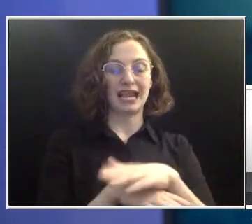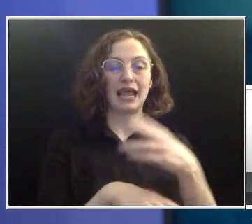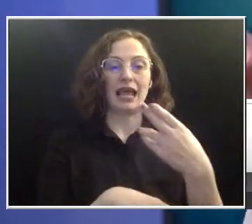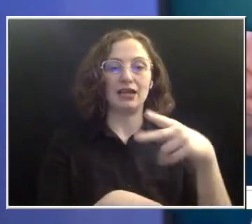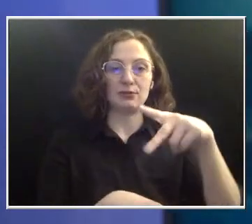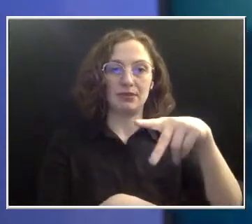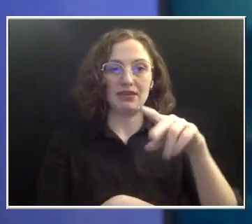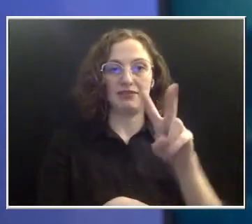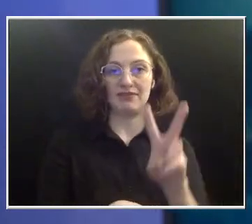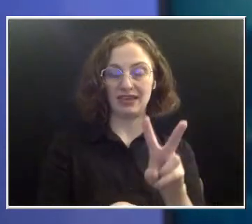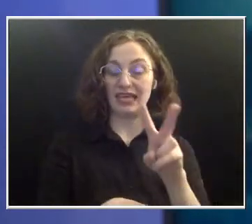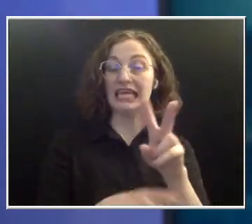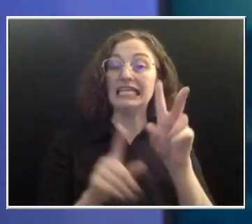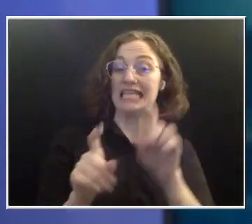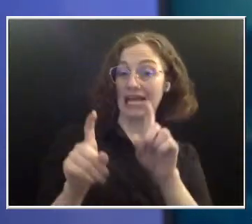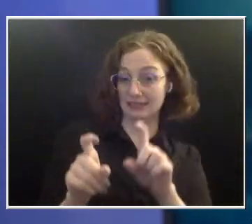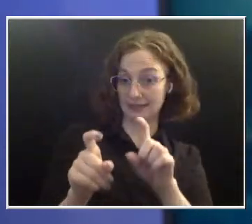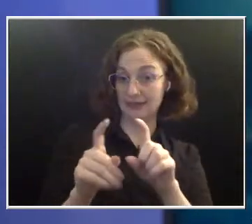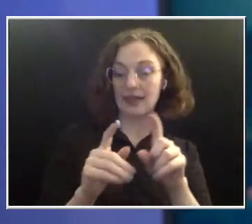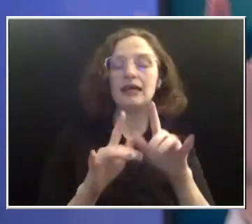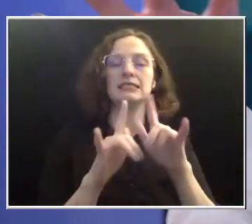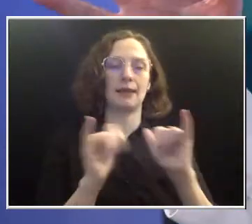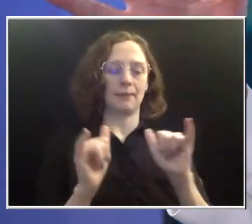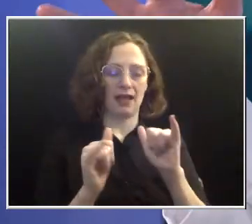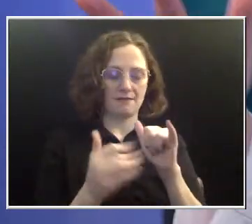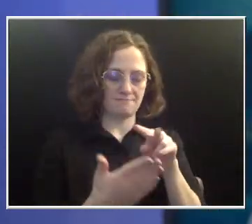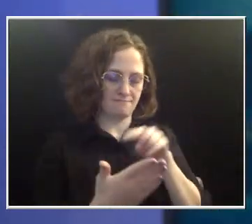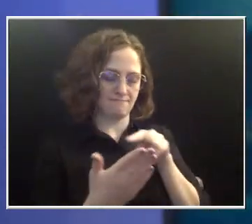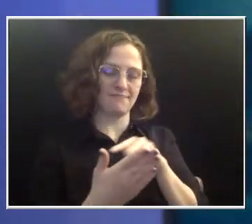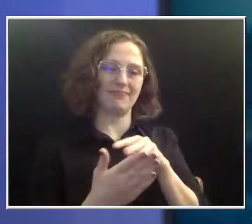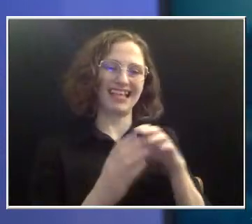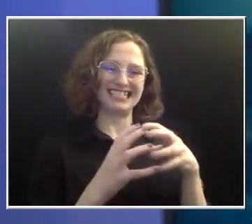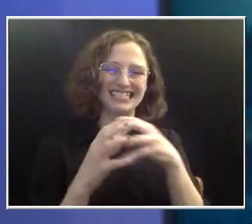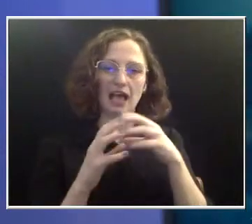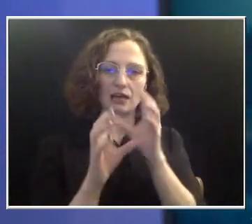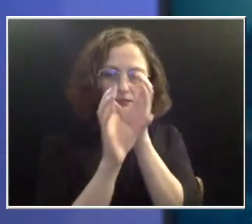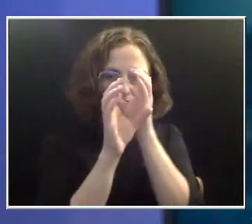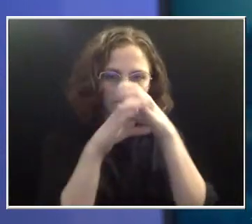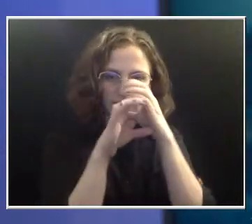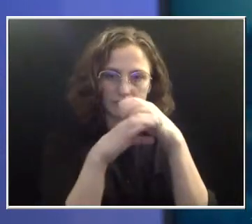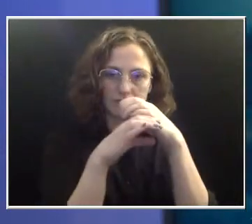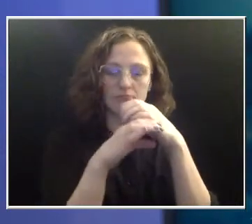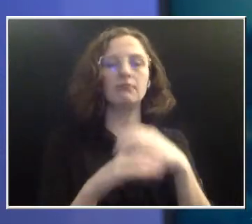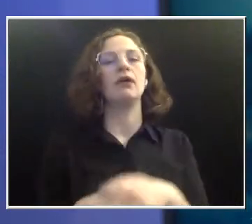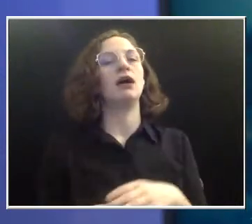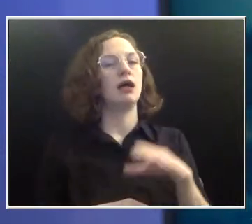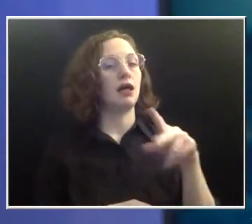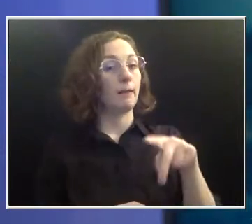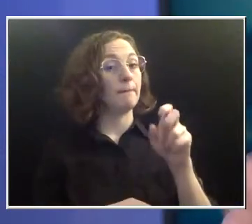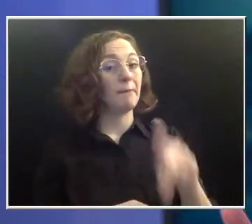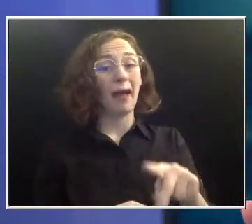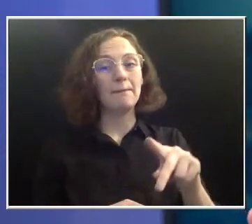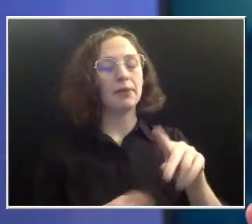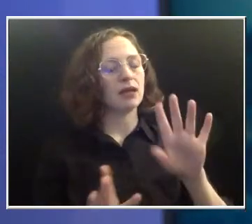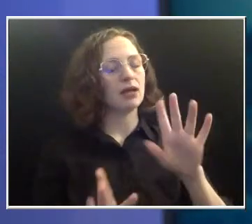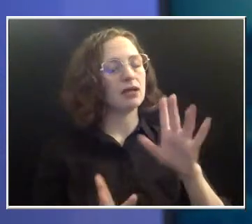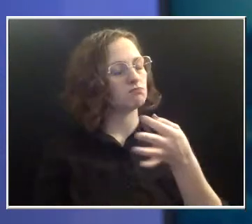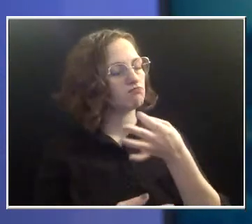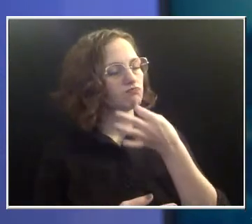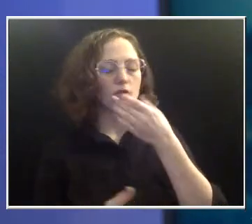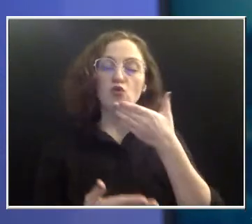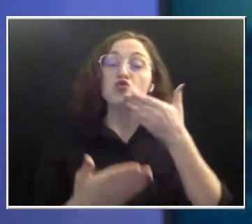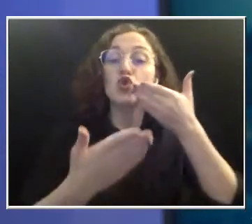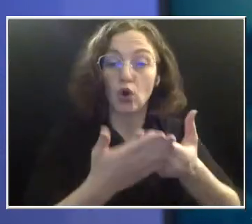microscope. So a pap is a really good screening test, meaning that it's really good at picking up abnormal cells, but it's not perfect,